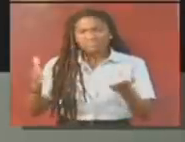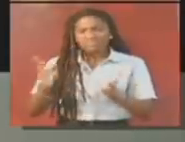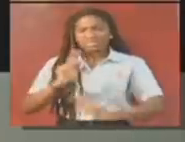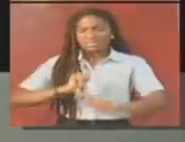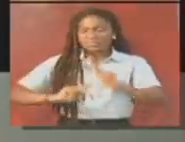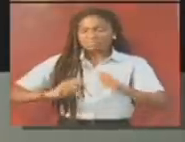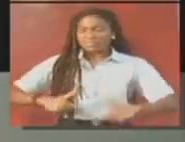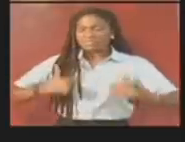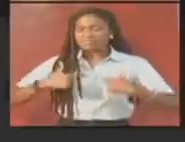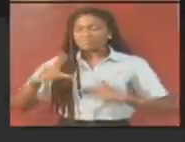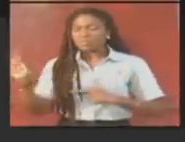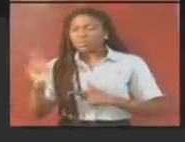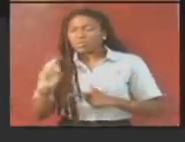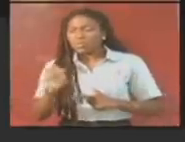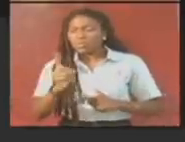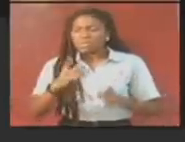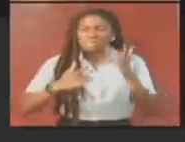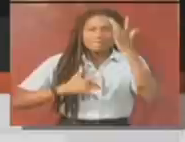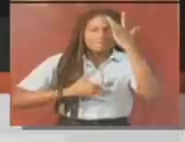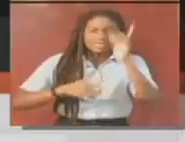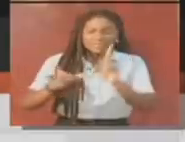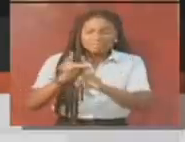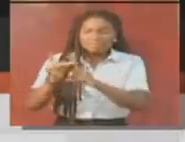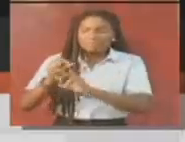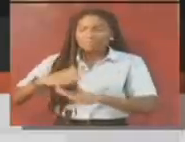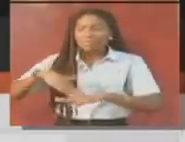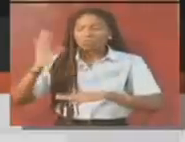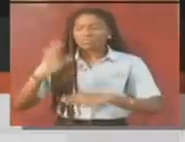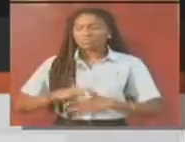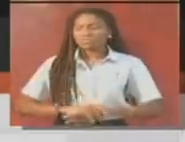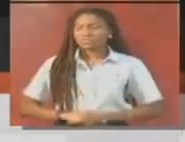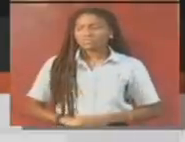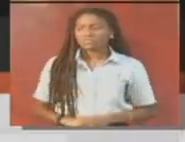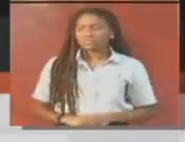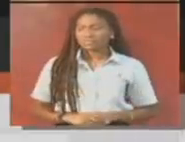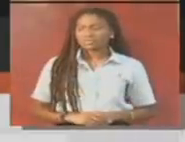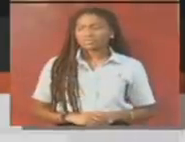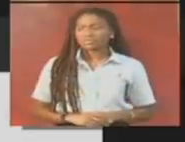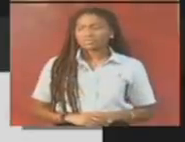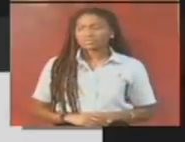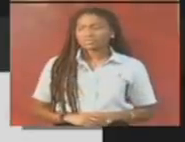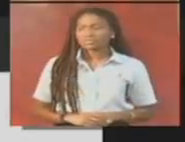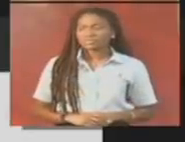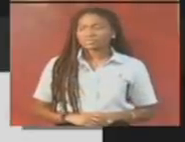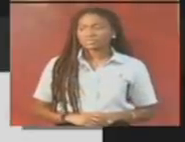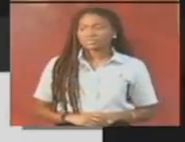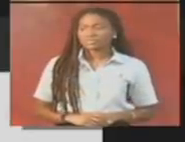And as we move quickly across into this presentation,